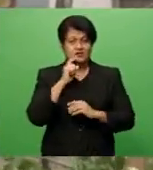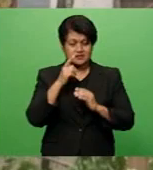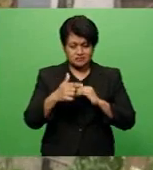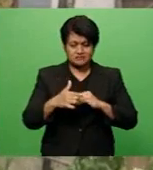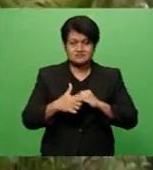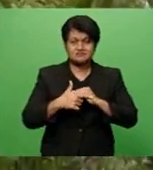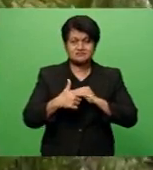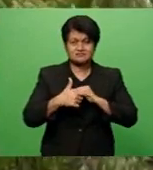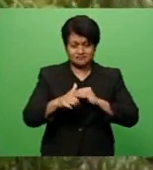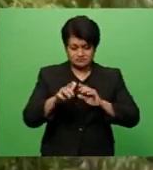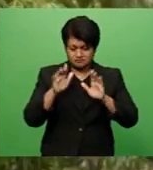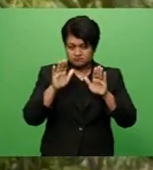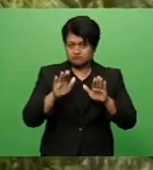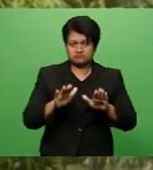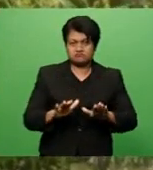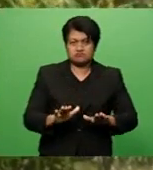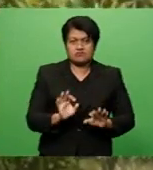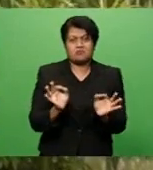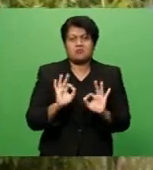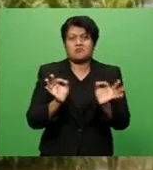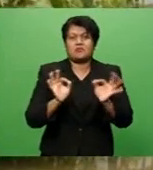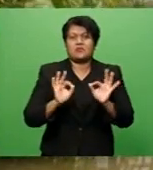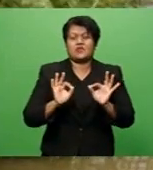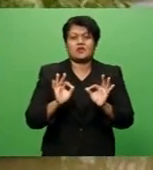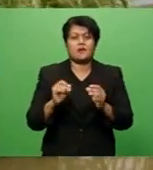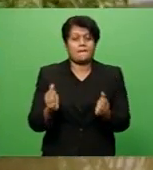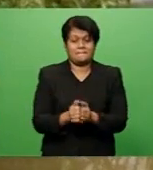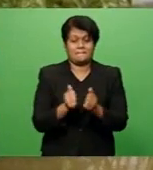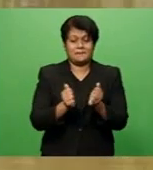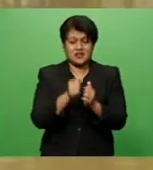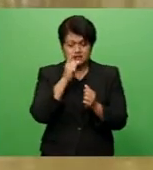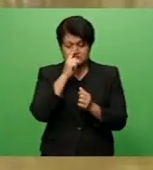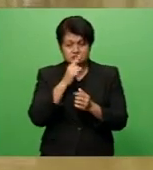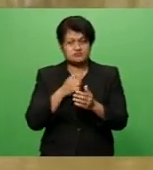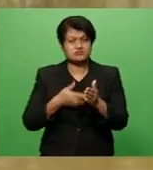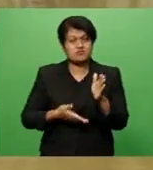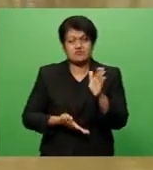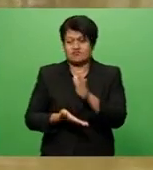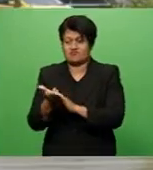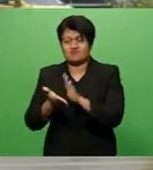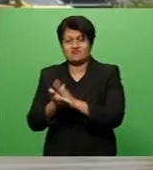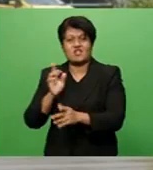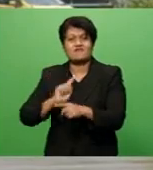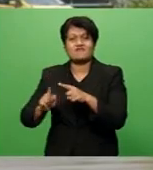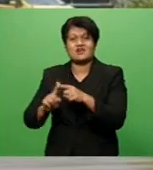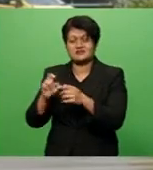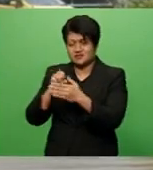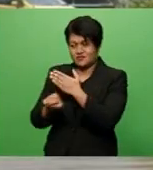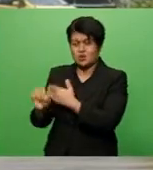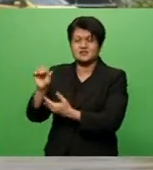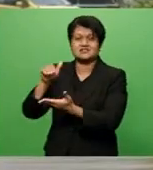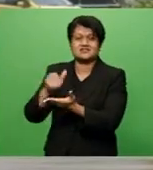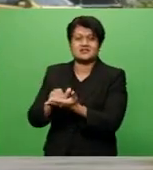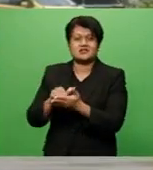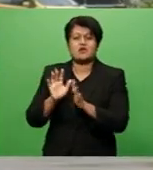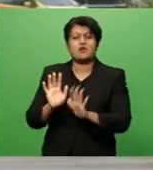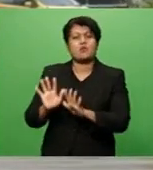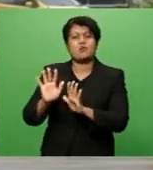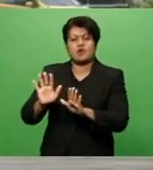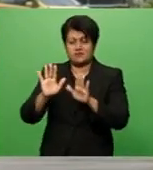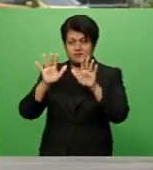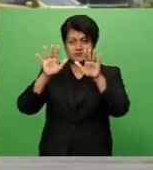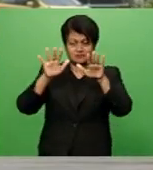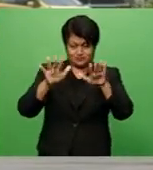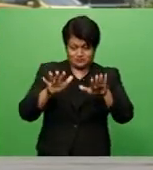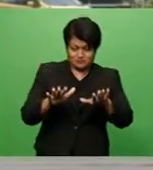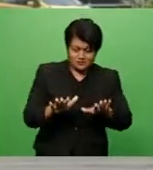receding. Many of these residents who escaped to the evacuation centers are waiting for floodwaters to recede before they can begin